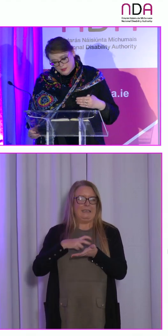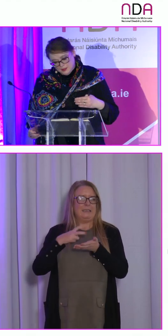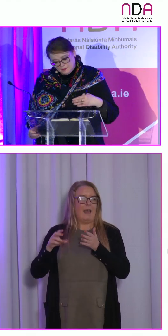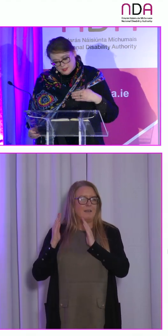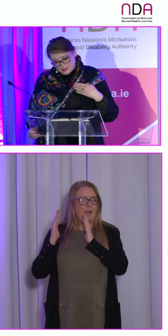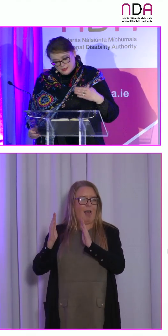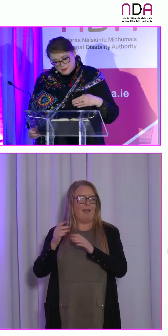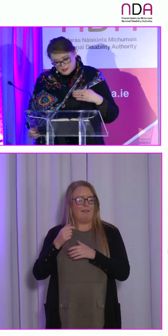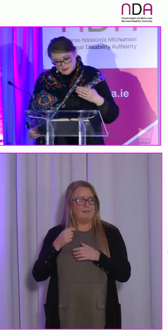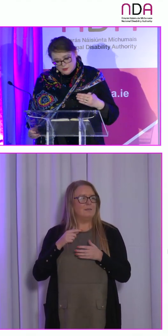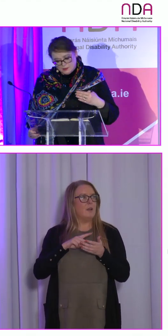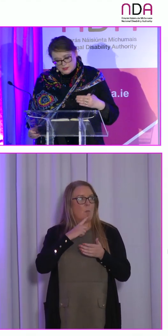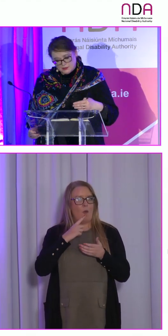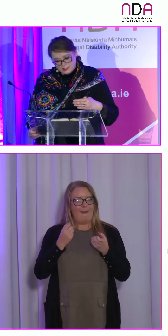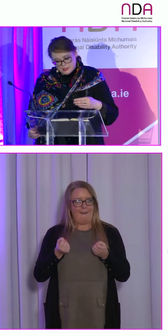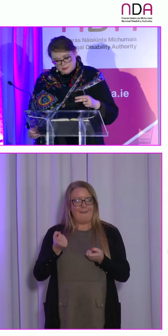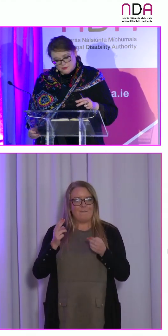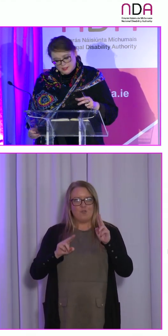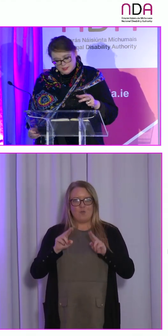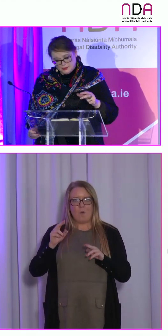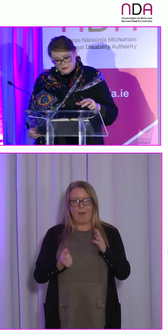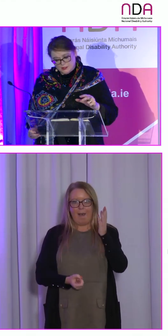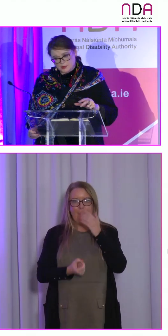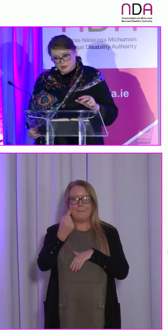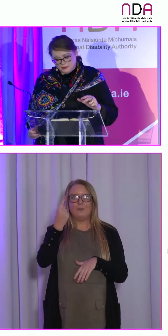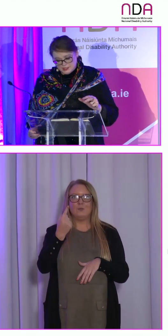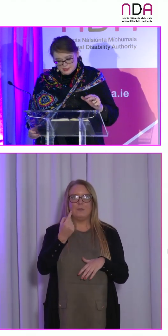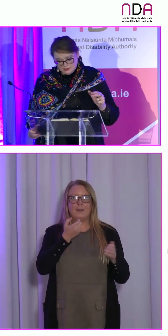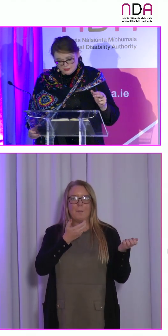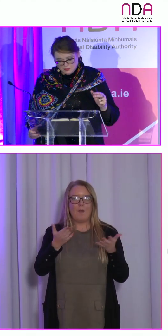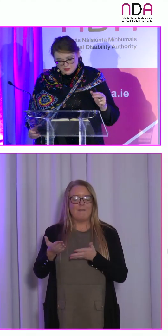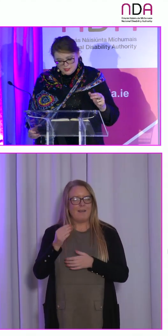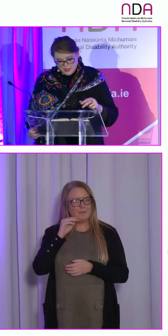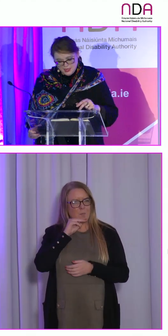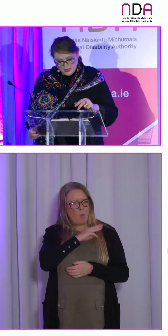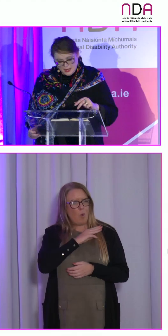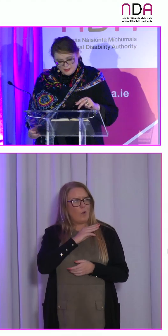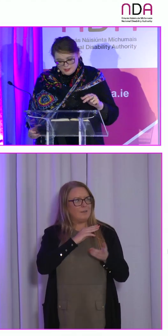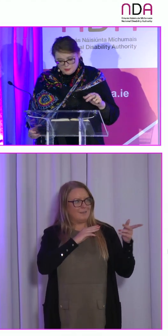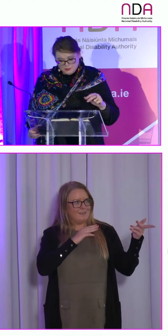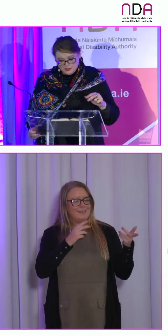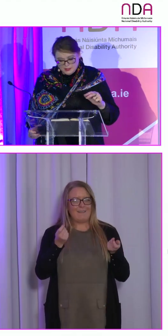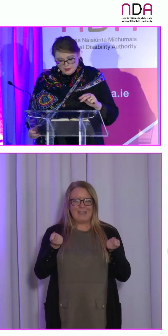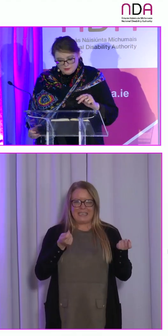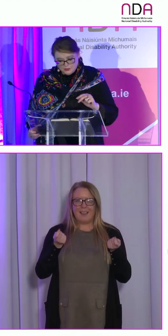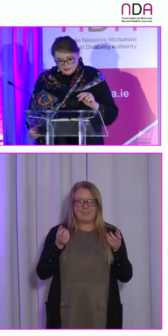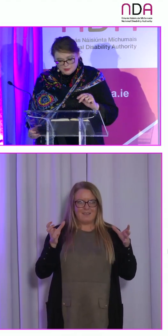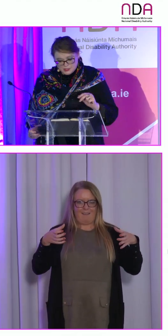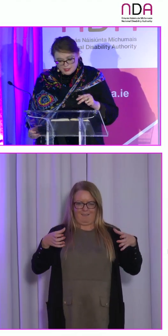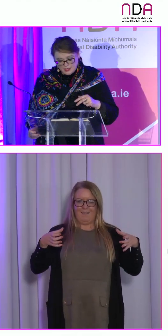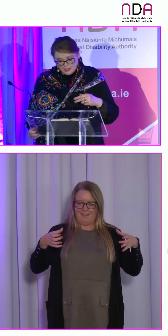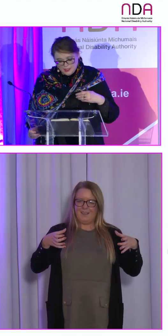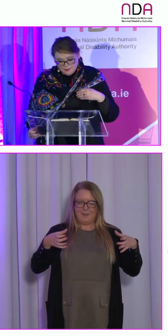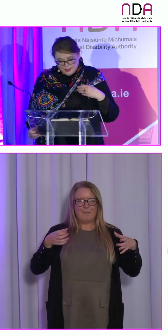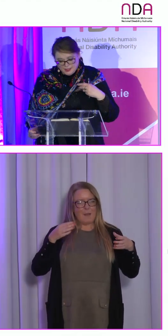up because it now has a new opportunity to provide a very important facility for everybody, and that it will be very